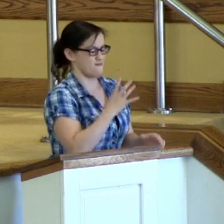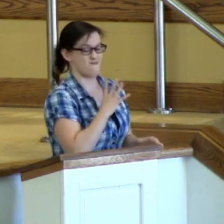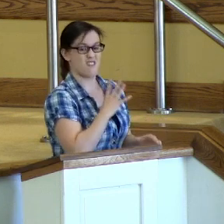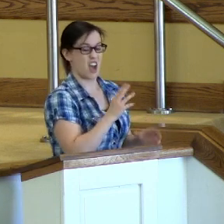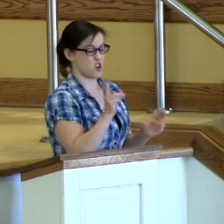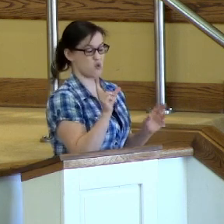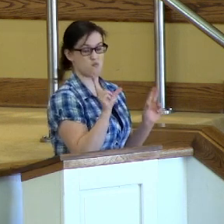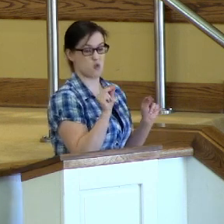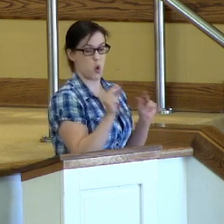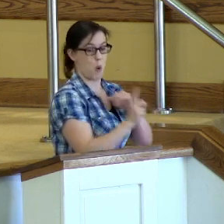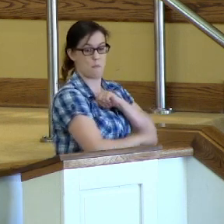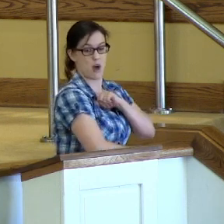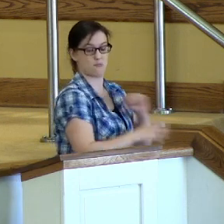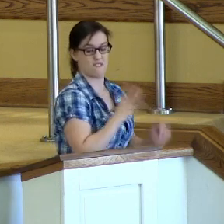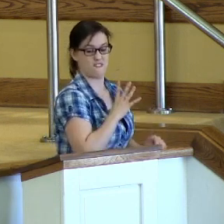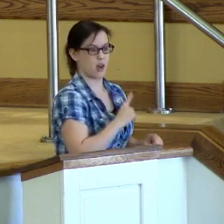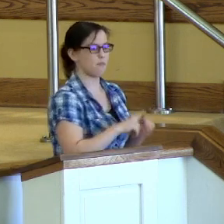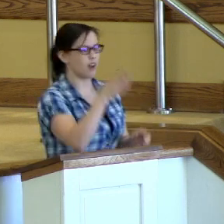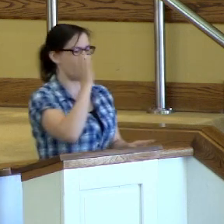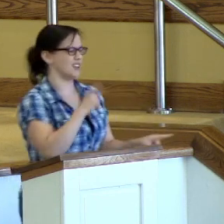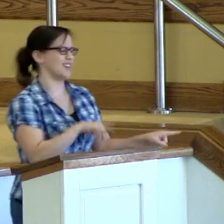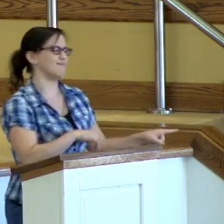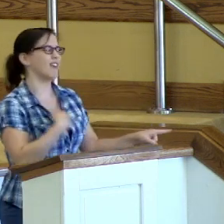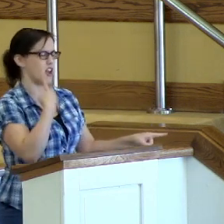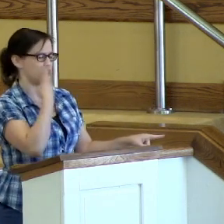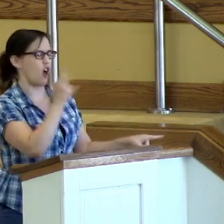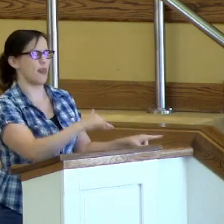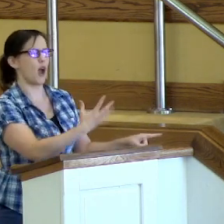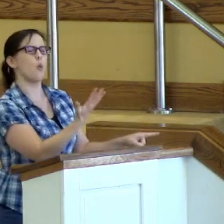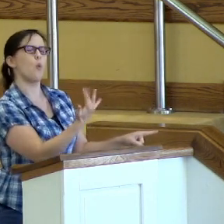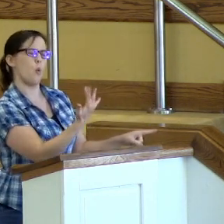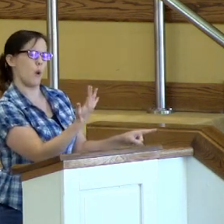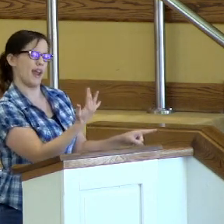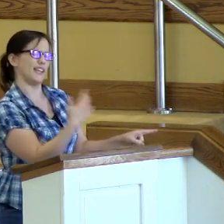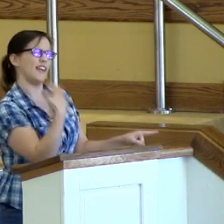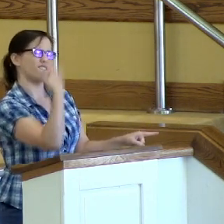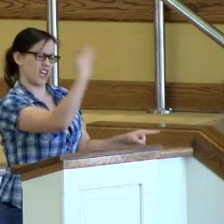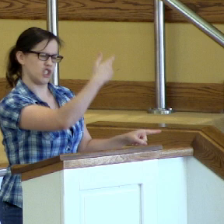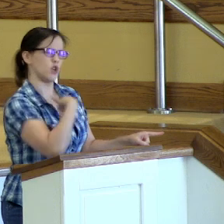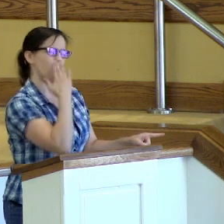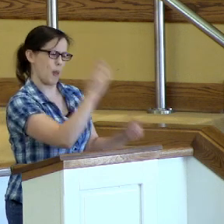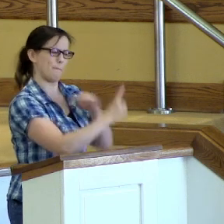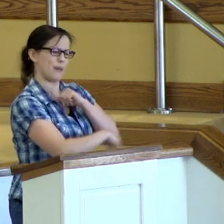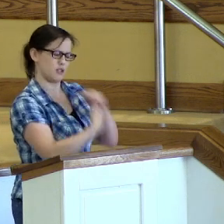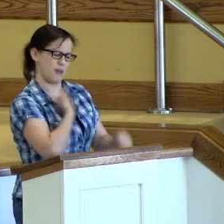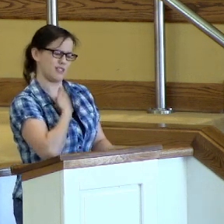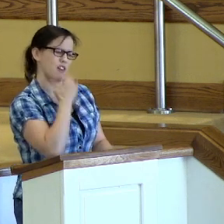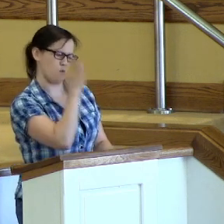but God keeps real good records. And so, as we see here,